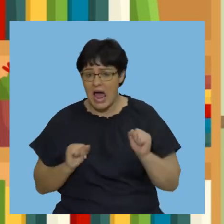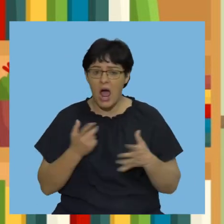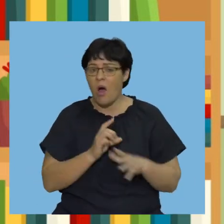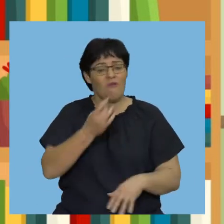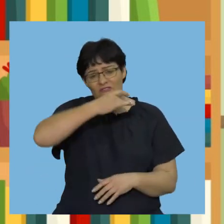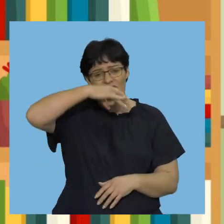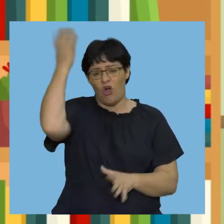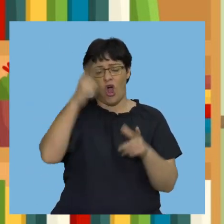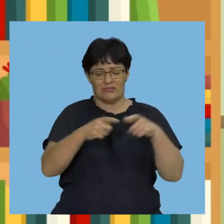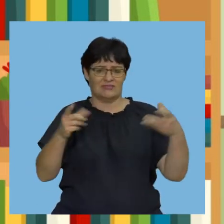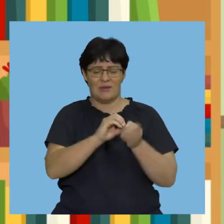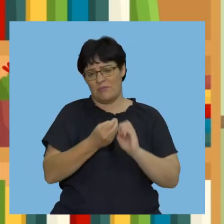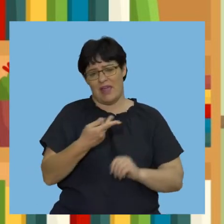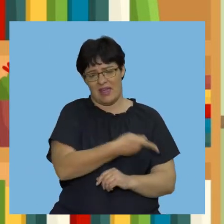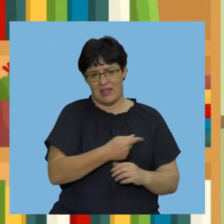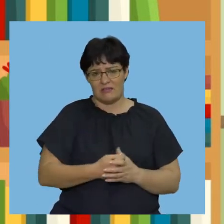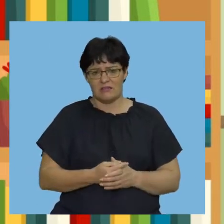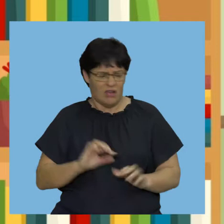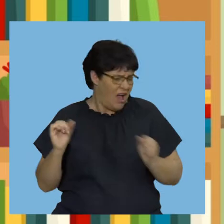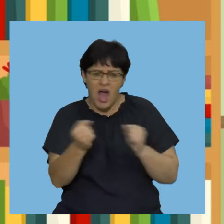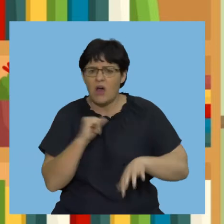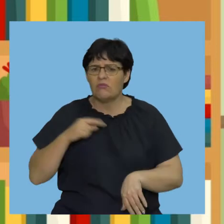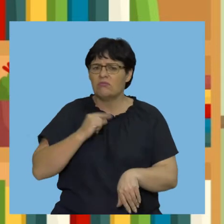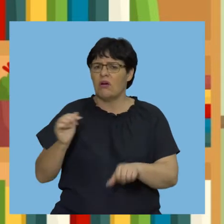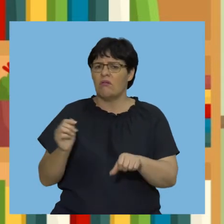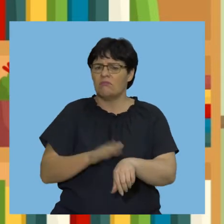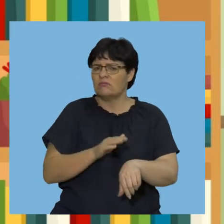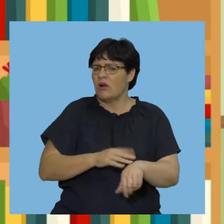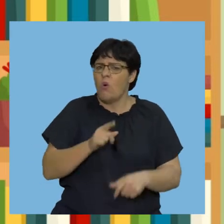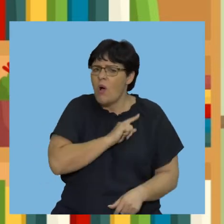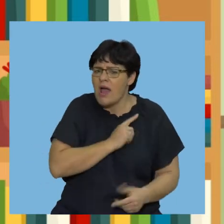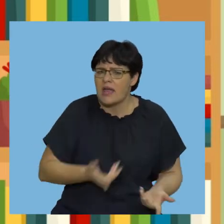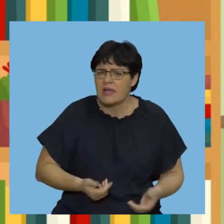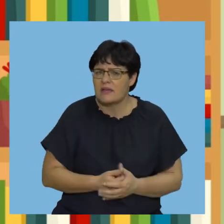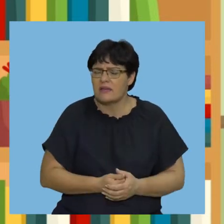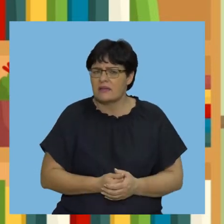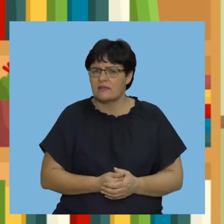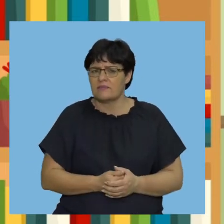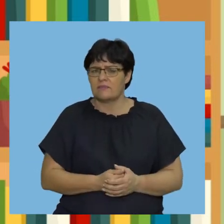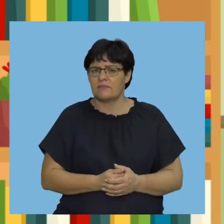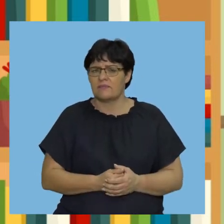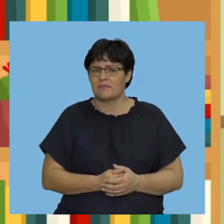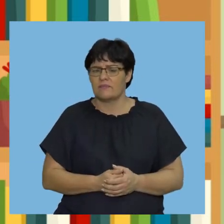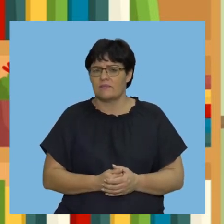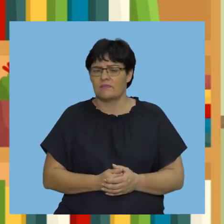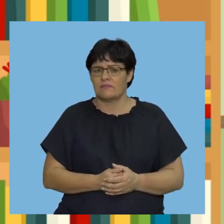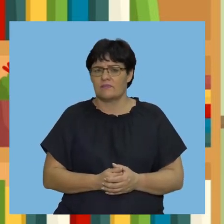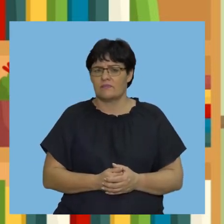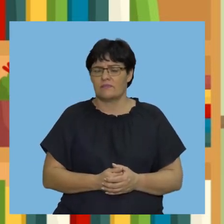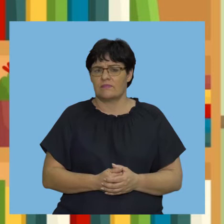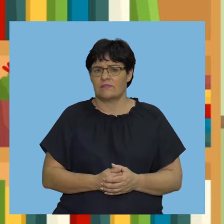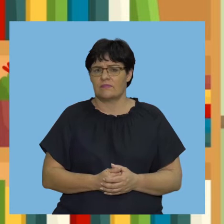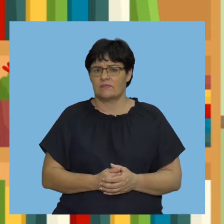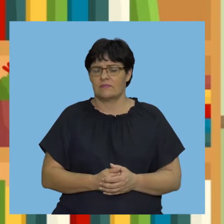so she forgot it. Why was she in such a hurry? She didn't hear her alarm that morning, and so she woke